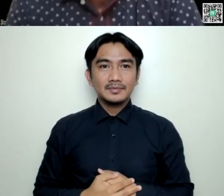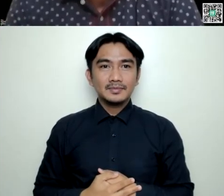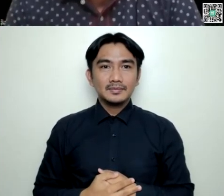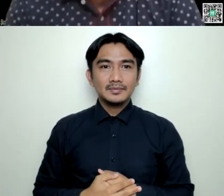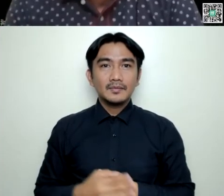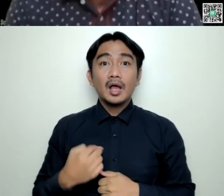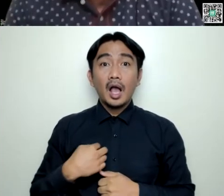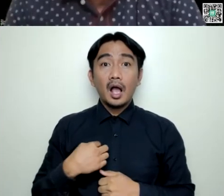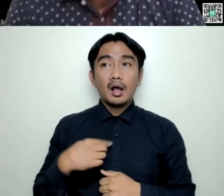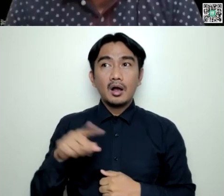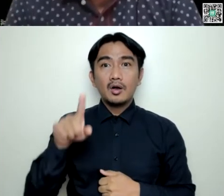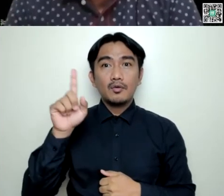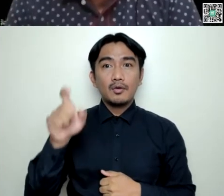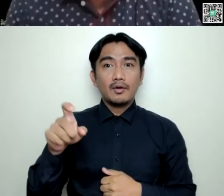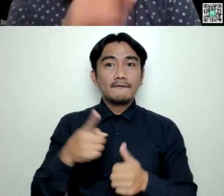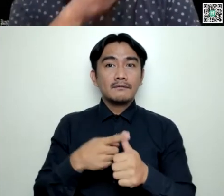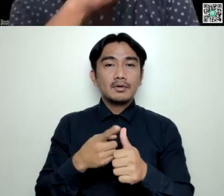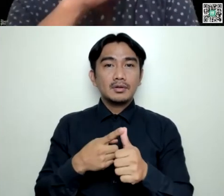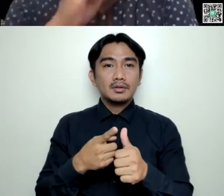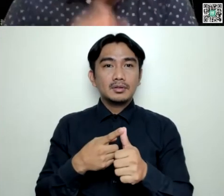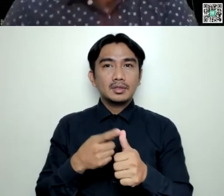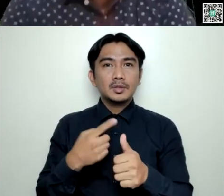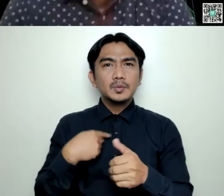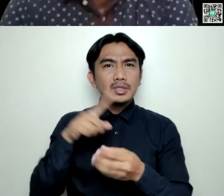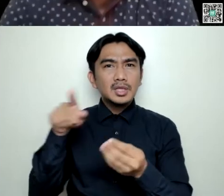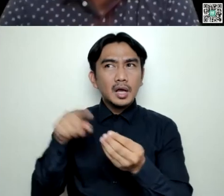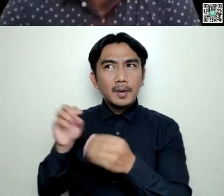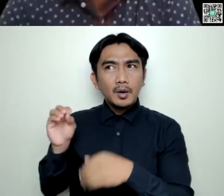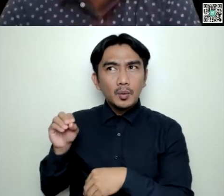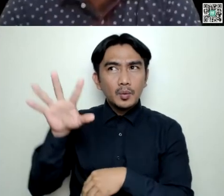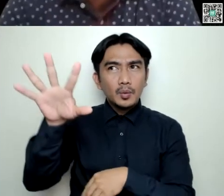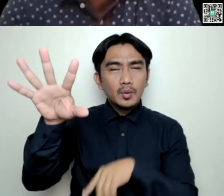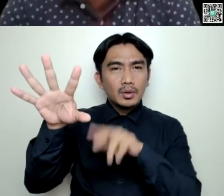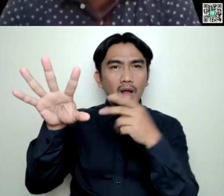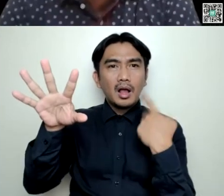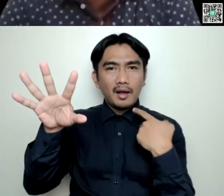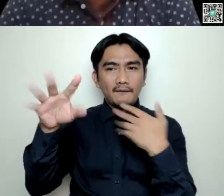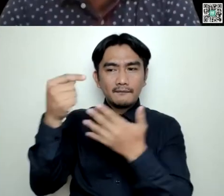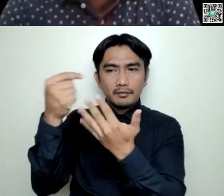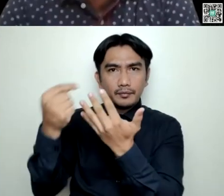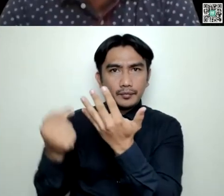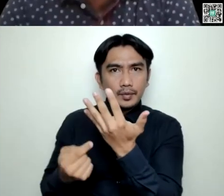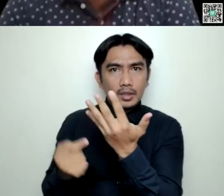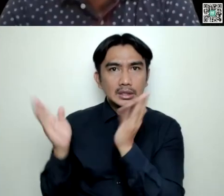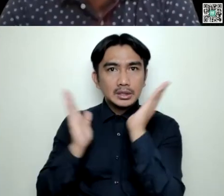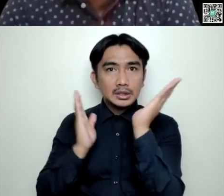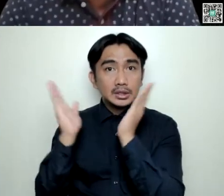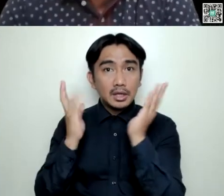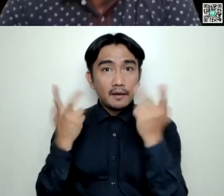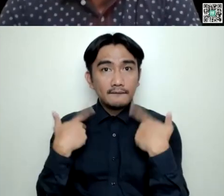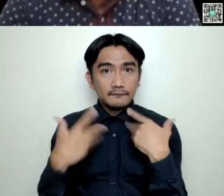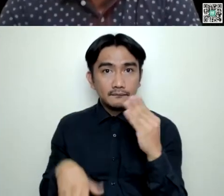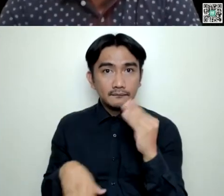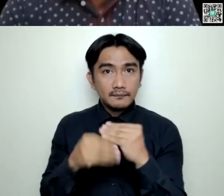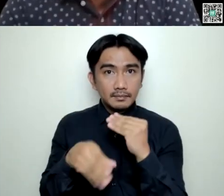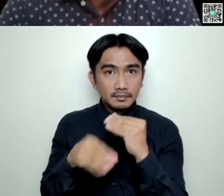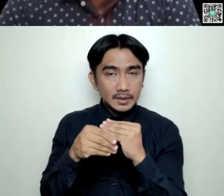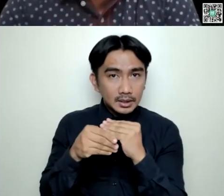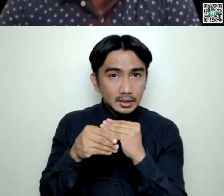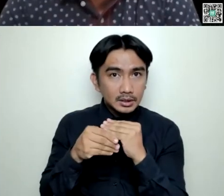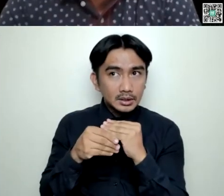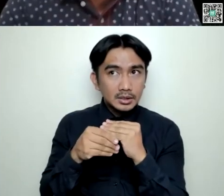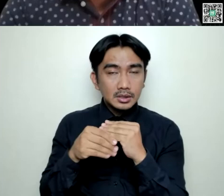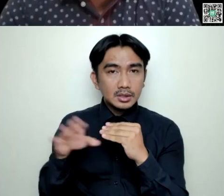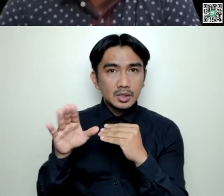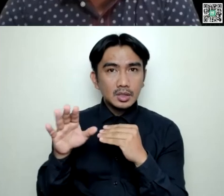question first. Your last slide, you said you now have all these services added to the